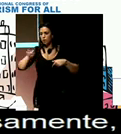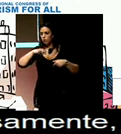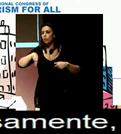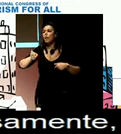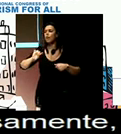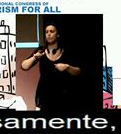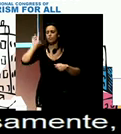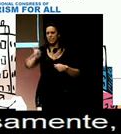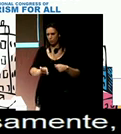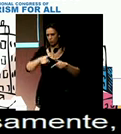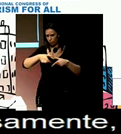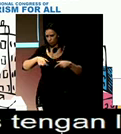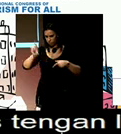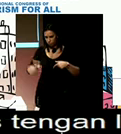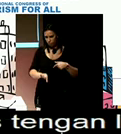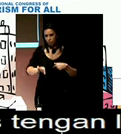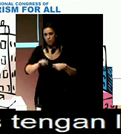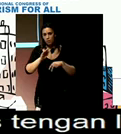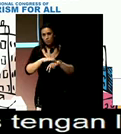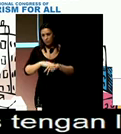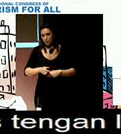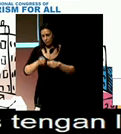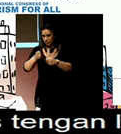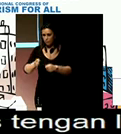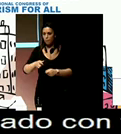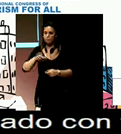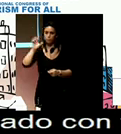We have worked with all the tourist establishments in the city